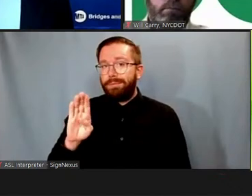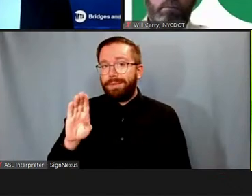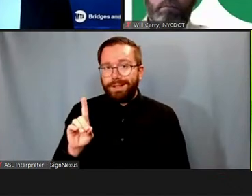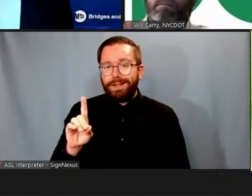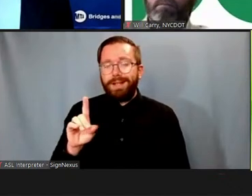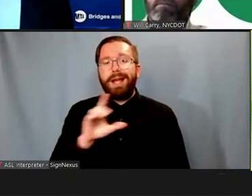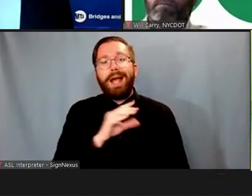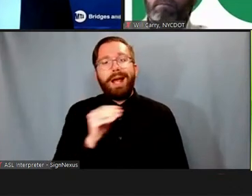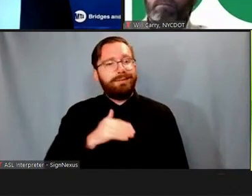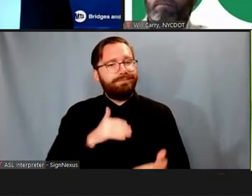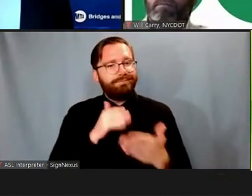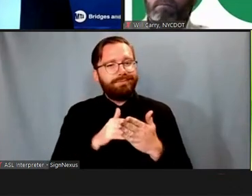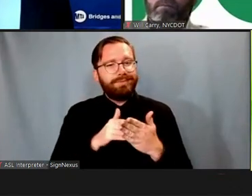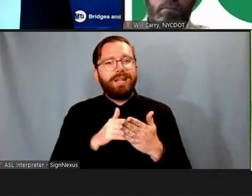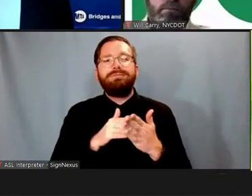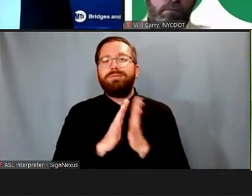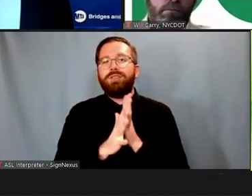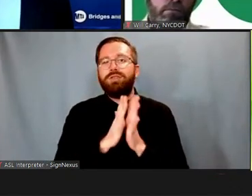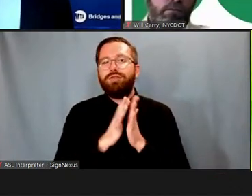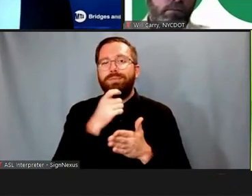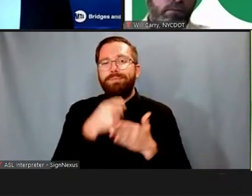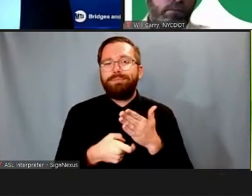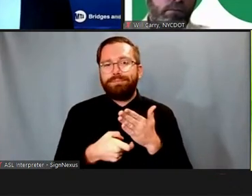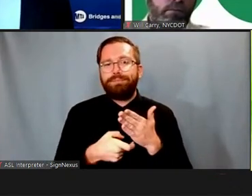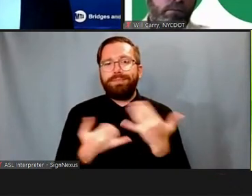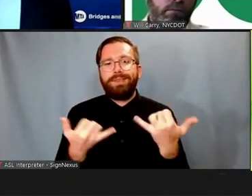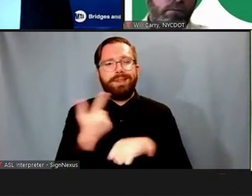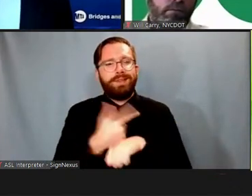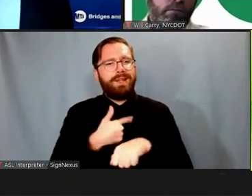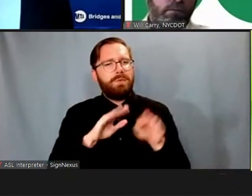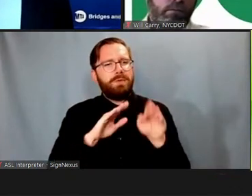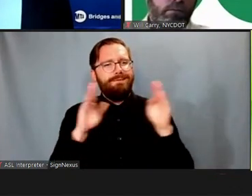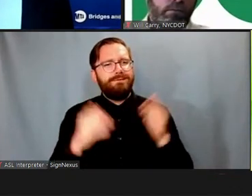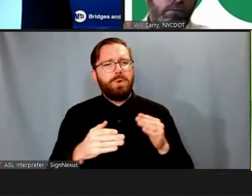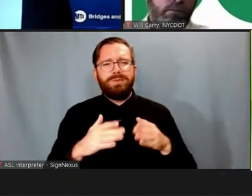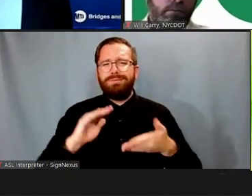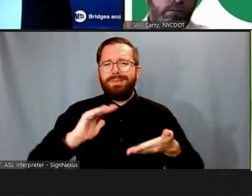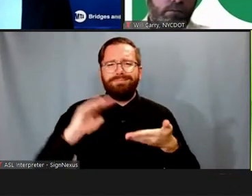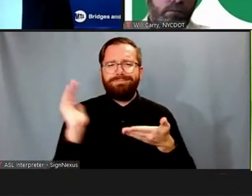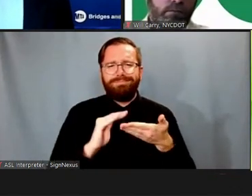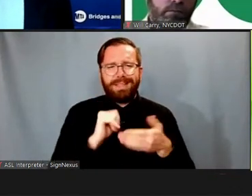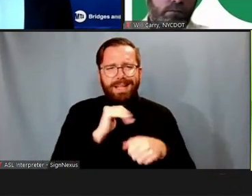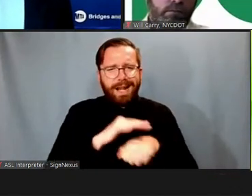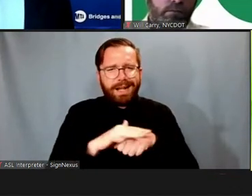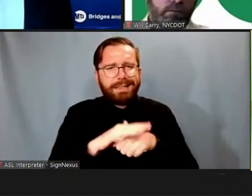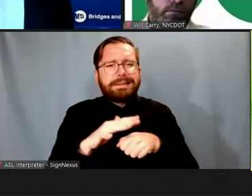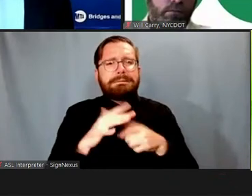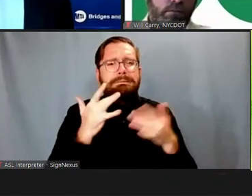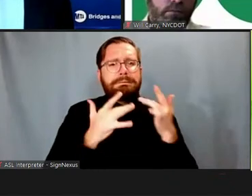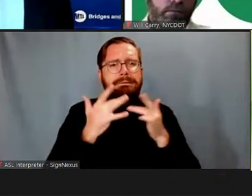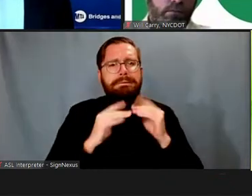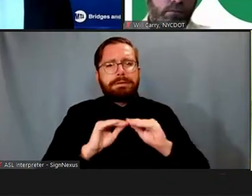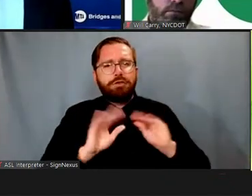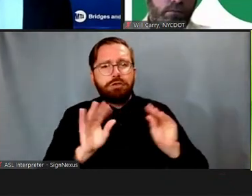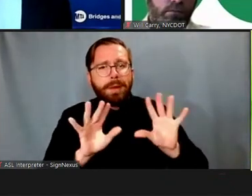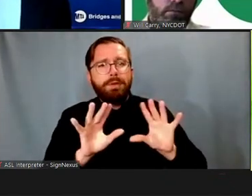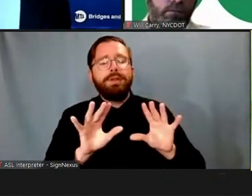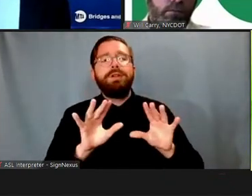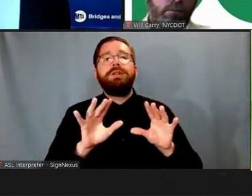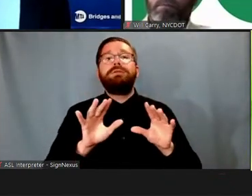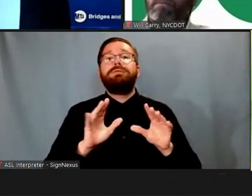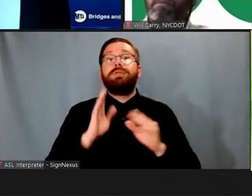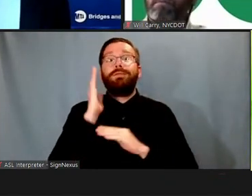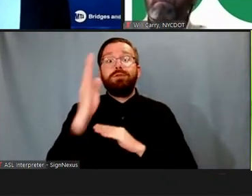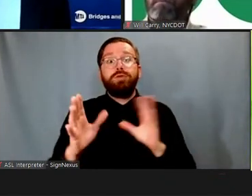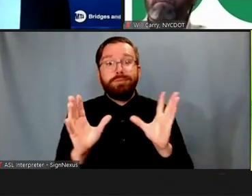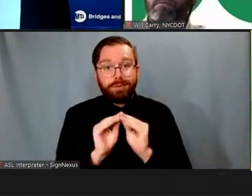pricing i'll be focusing today on the lack of transparency planning and good faith in this public review and comment process at future hearings i'll touch on